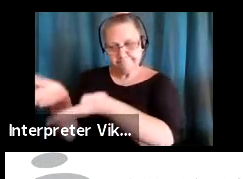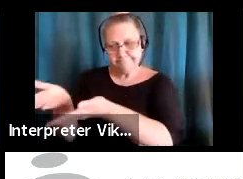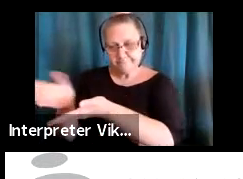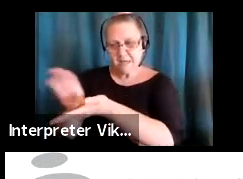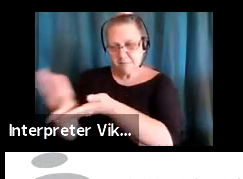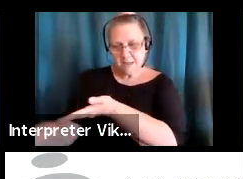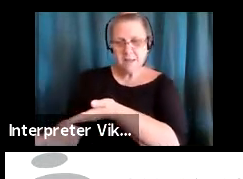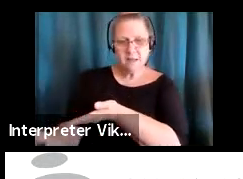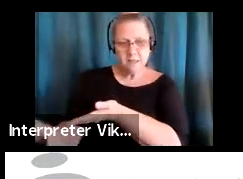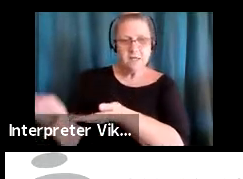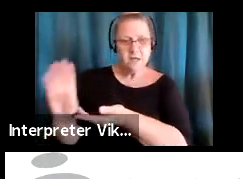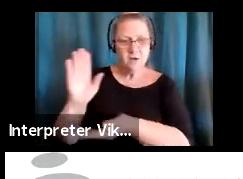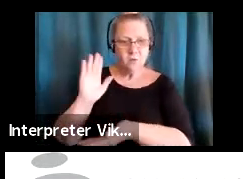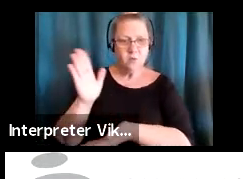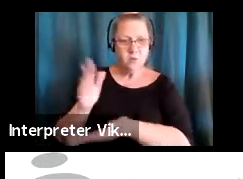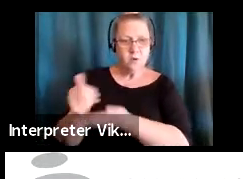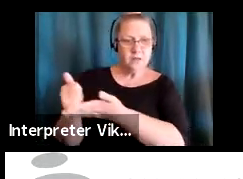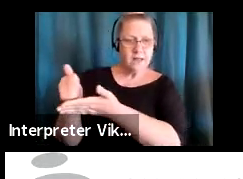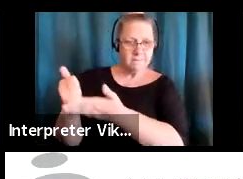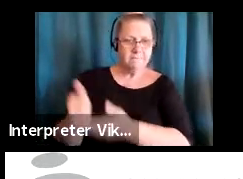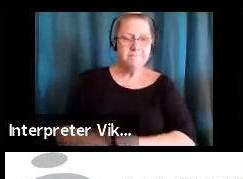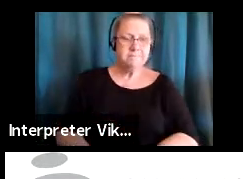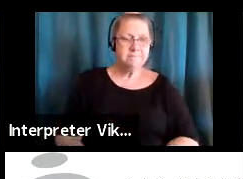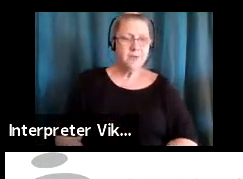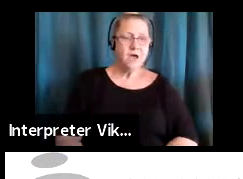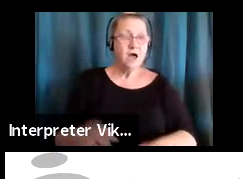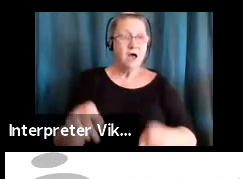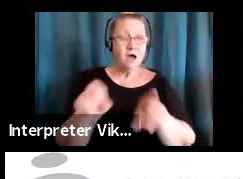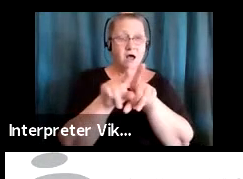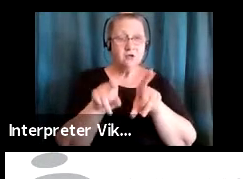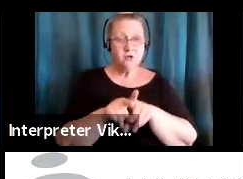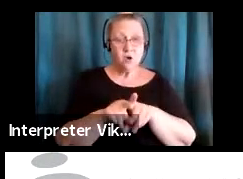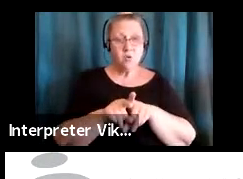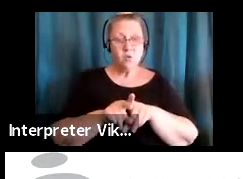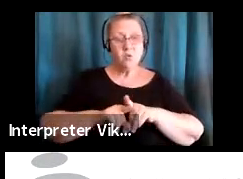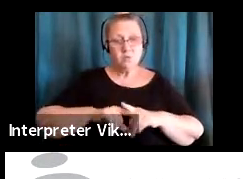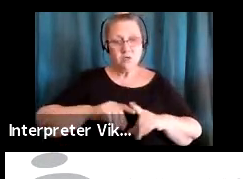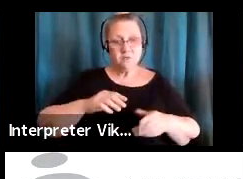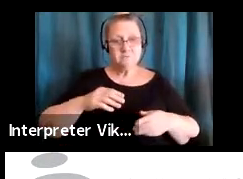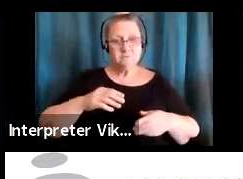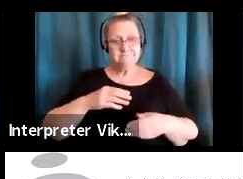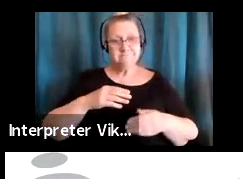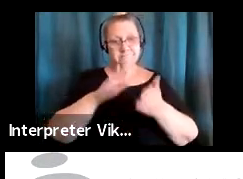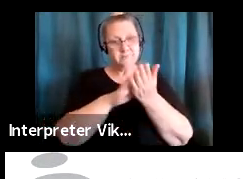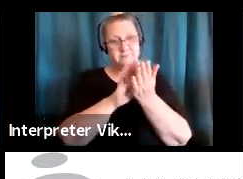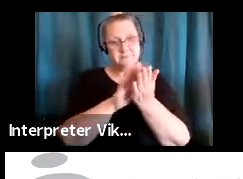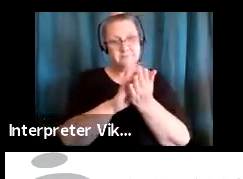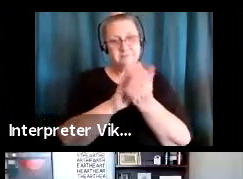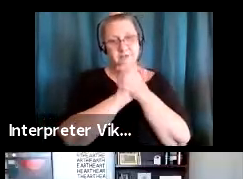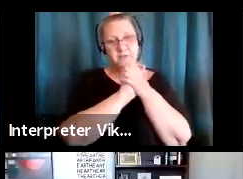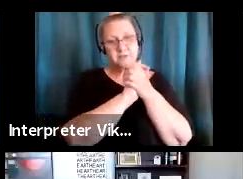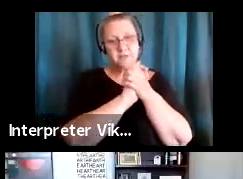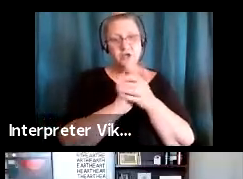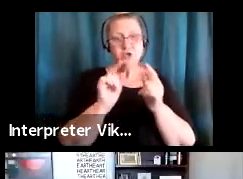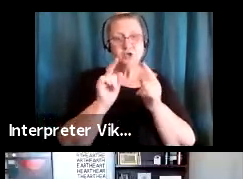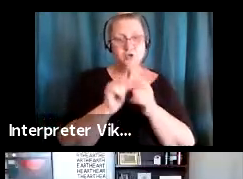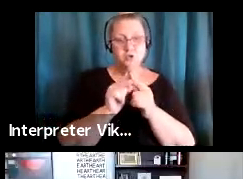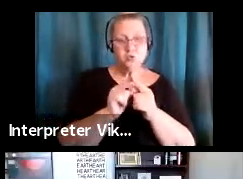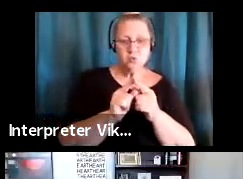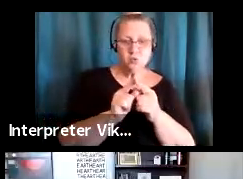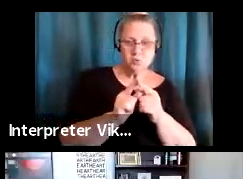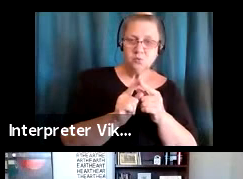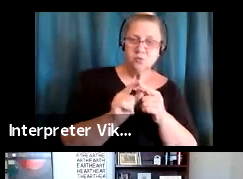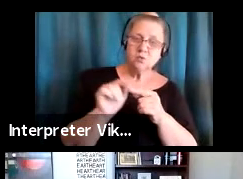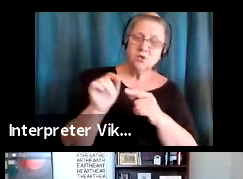that way. We additionally, hats off to the California Department of Health, a special shout out to Susan Finelli, who's been on the